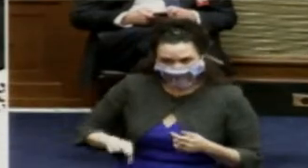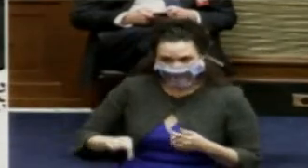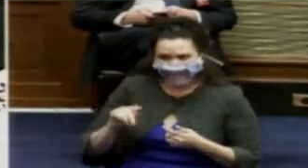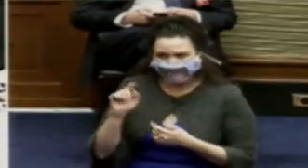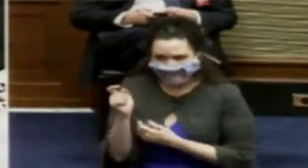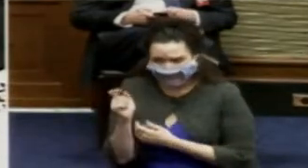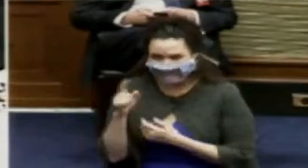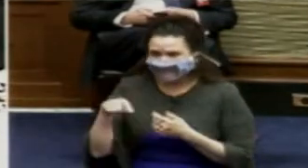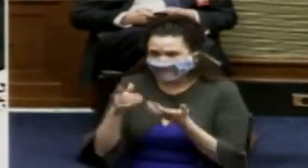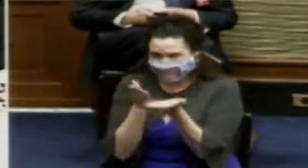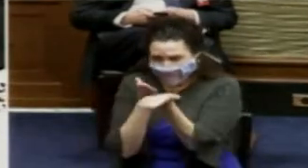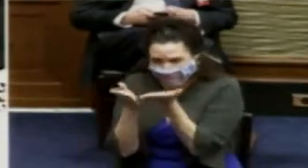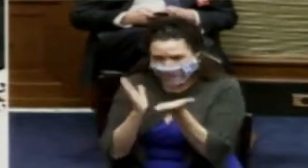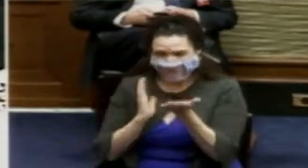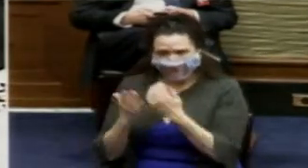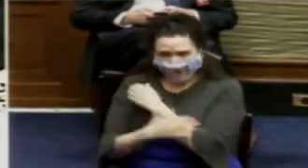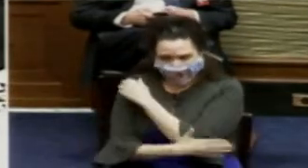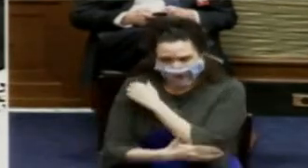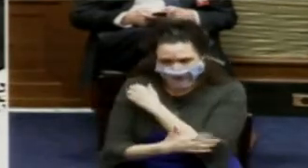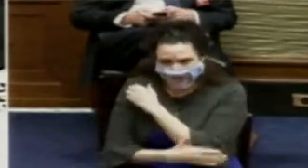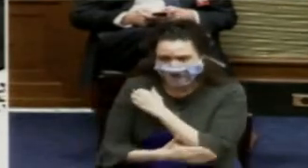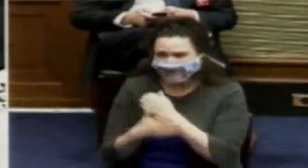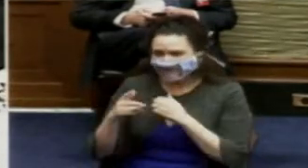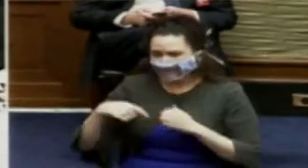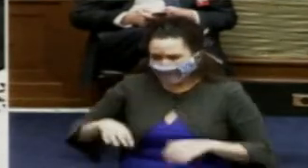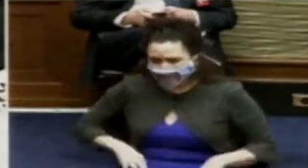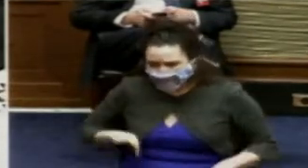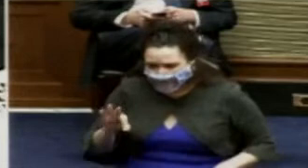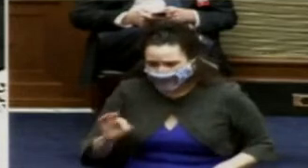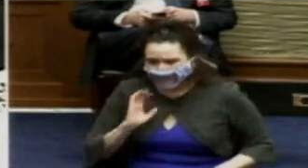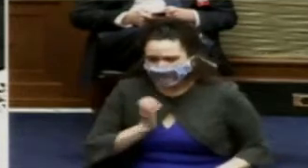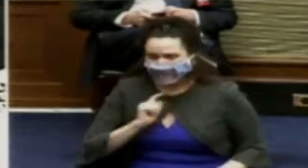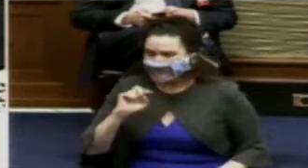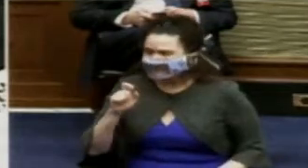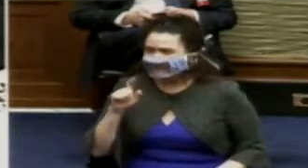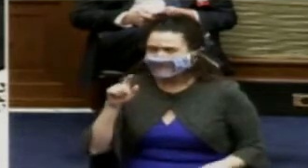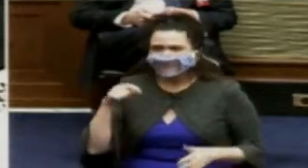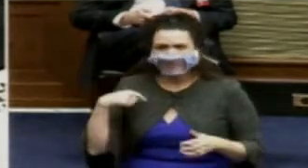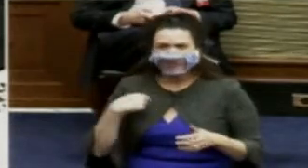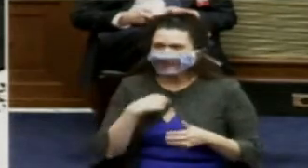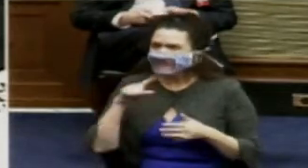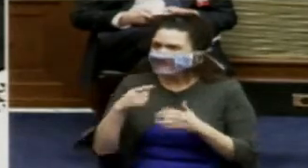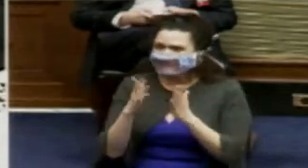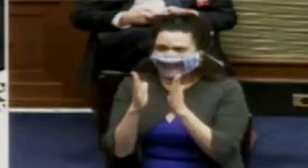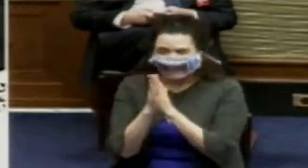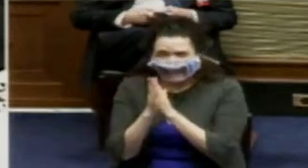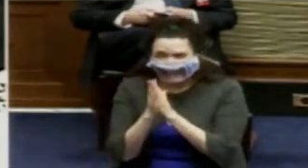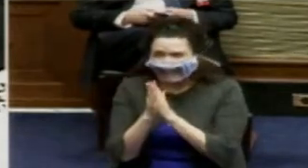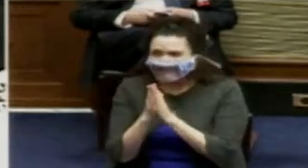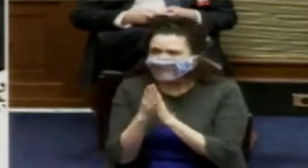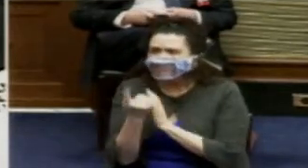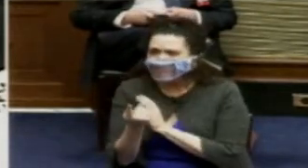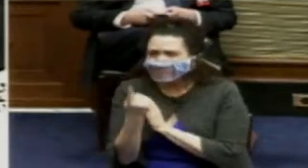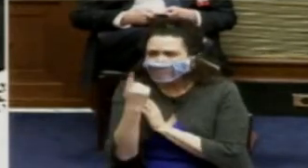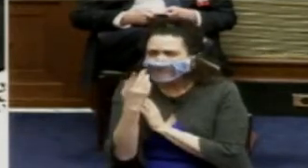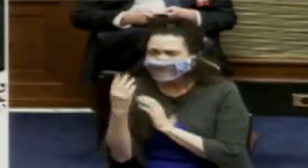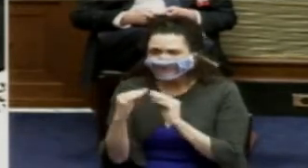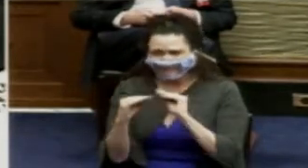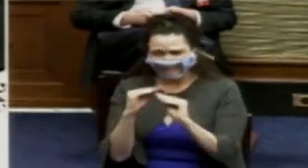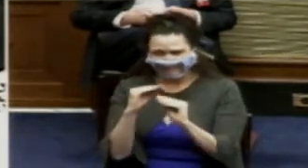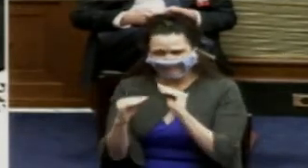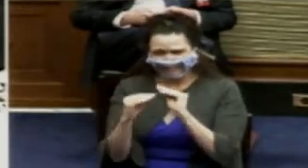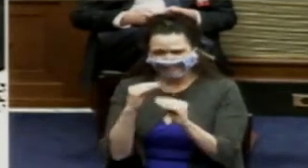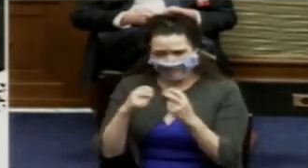nation, paid our taxes, and all we are asking you today is to correct an anomaly of our